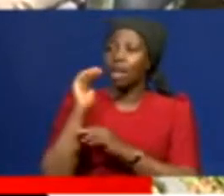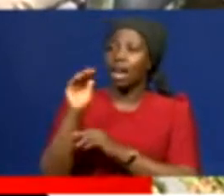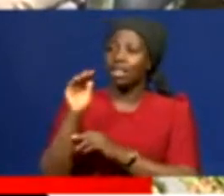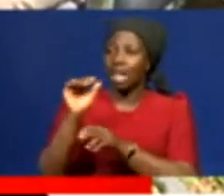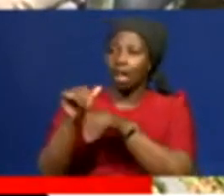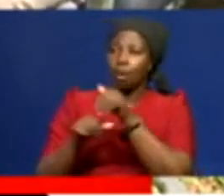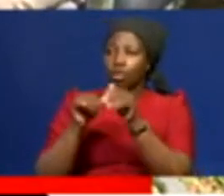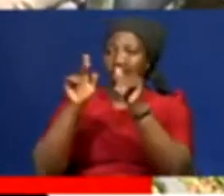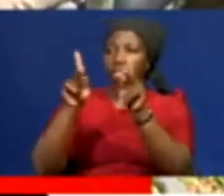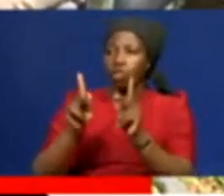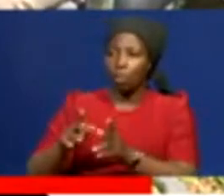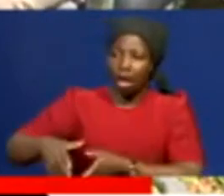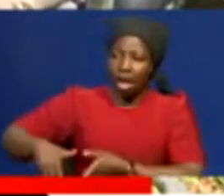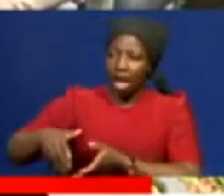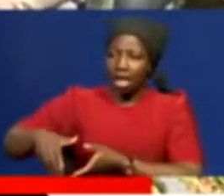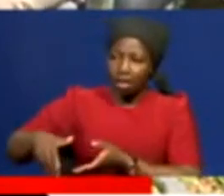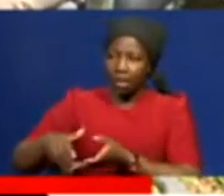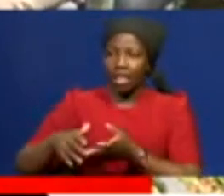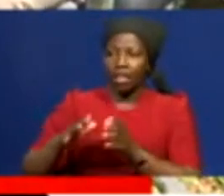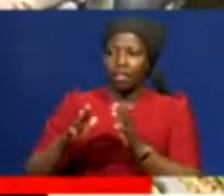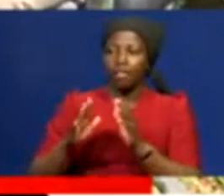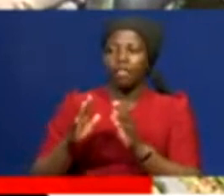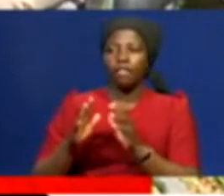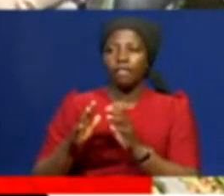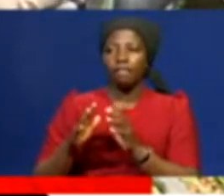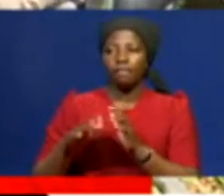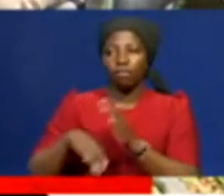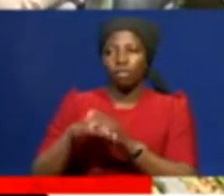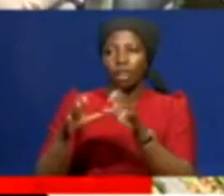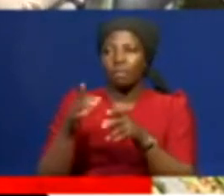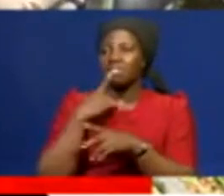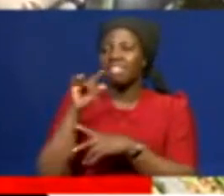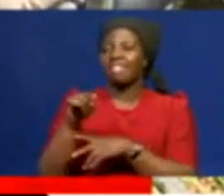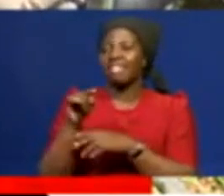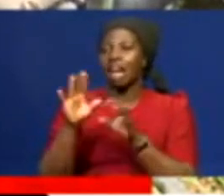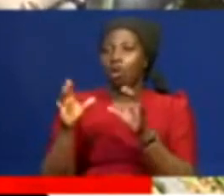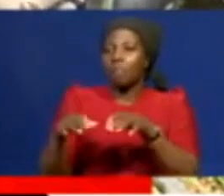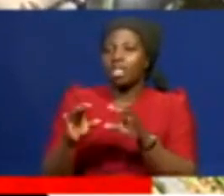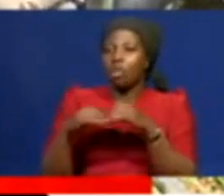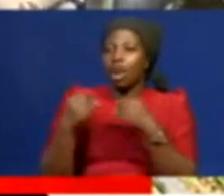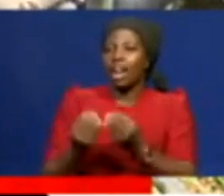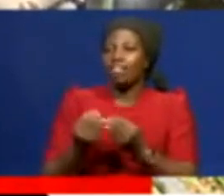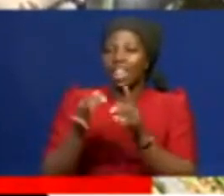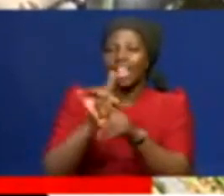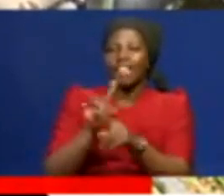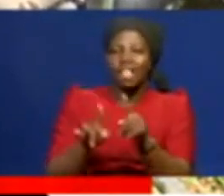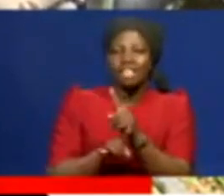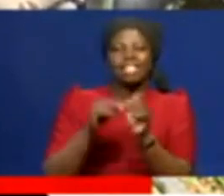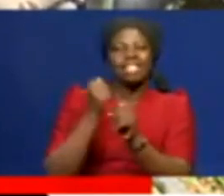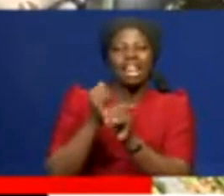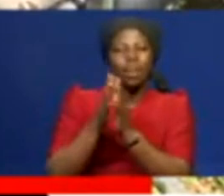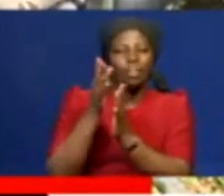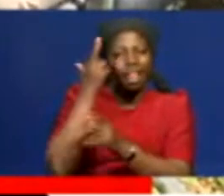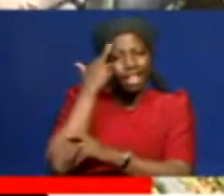Club. You mentioned to me earlier that it is a community based organization, and everything is done with a cause or for a cause. Yes. Tell